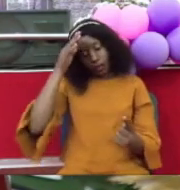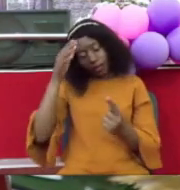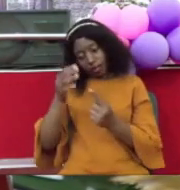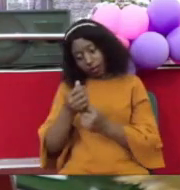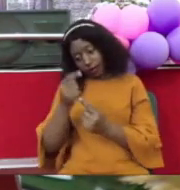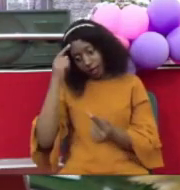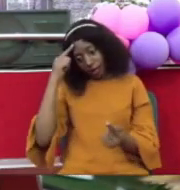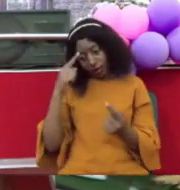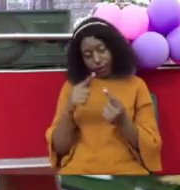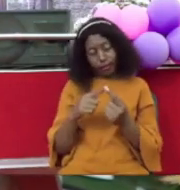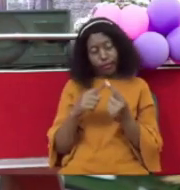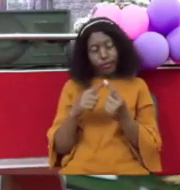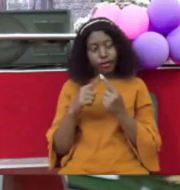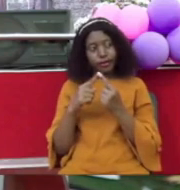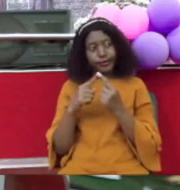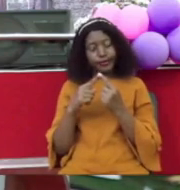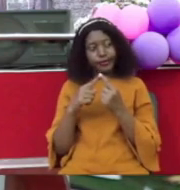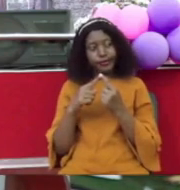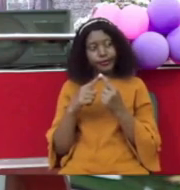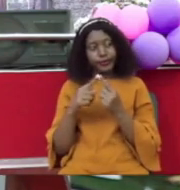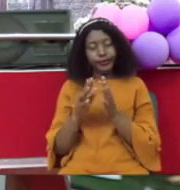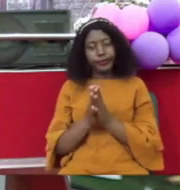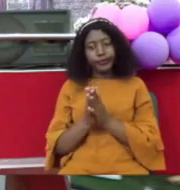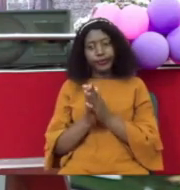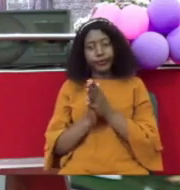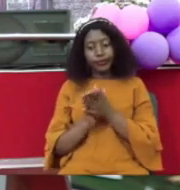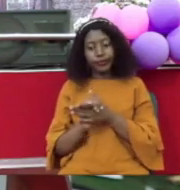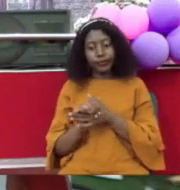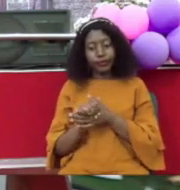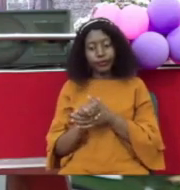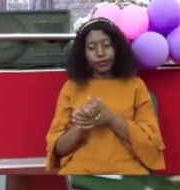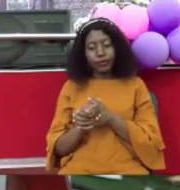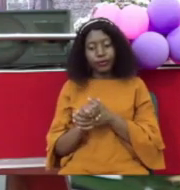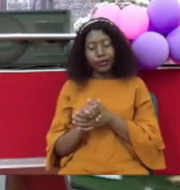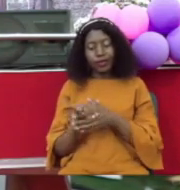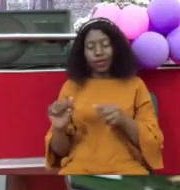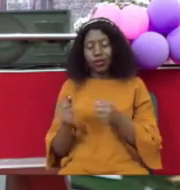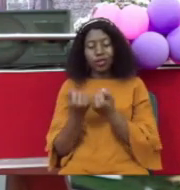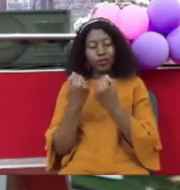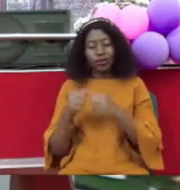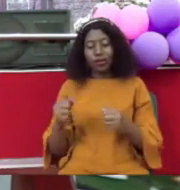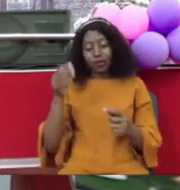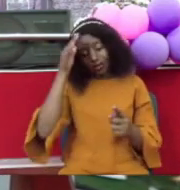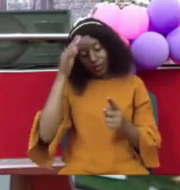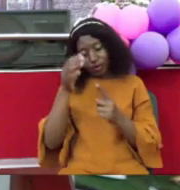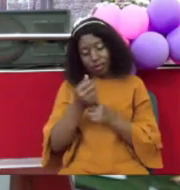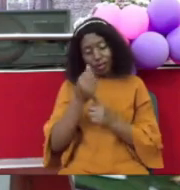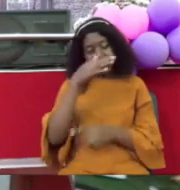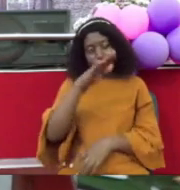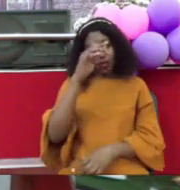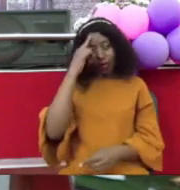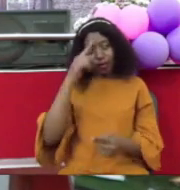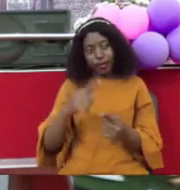destiny. Ili usifikilizie usoni mwako. So you cannot reach our purpose. Ama kukosa kufikia malengo